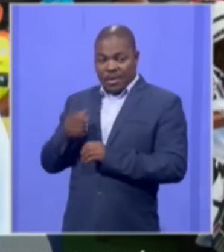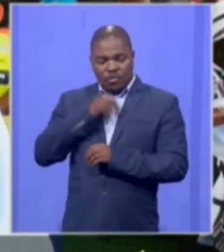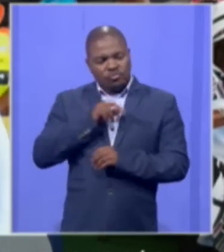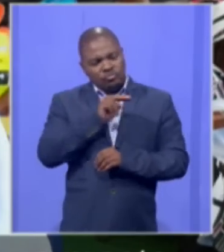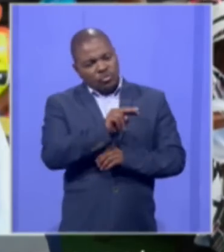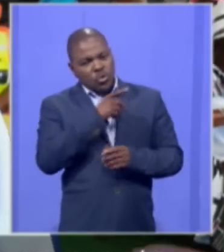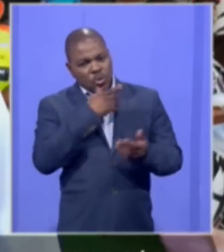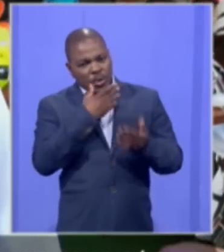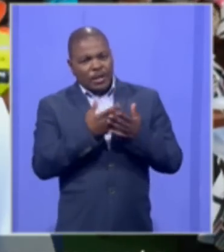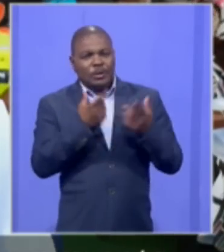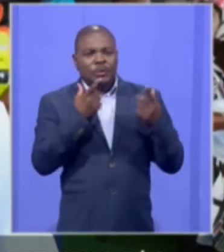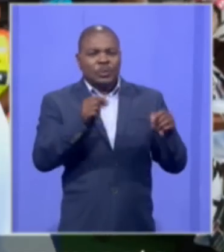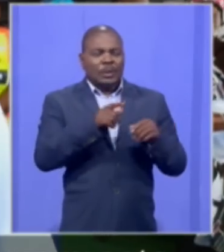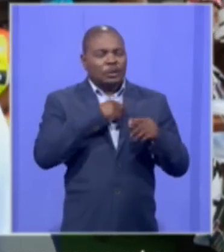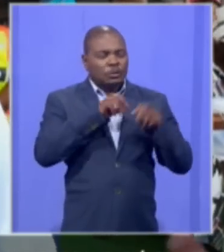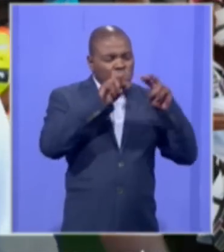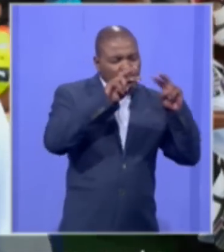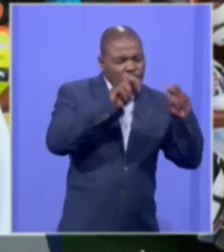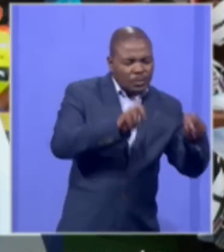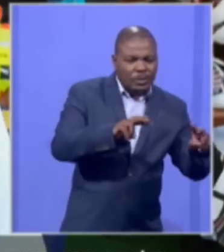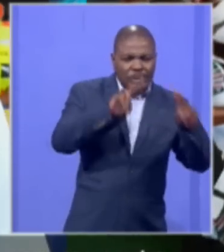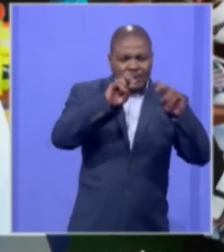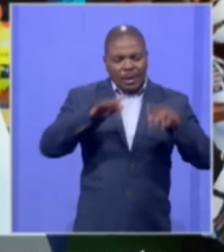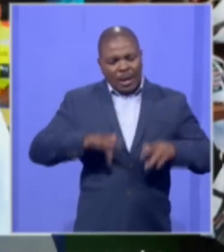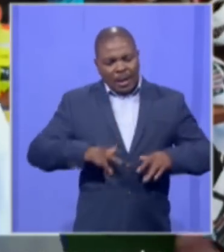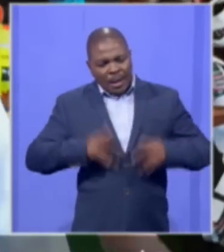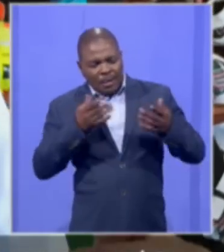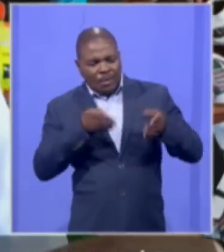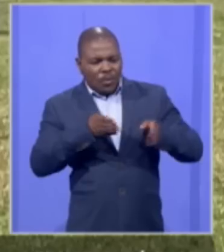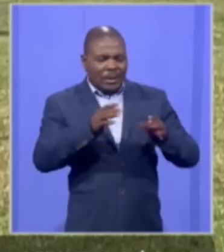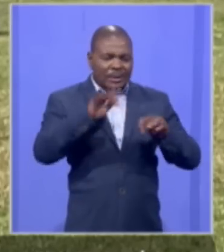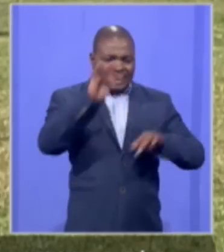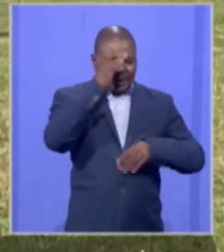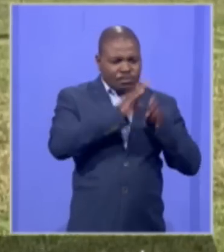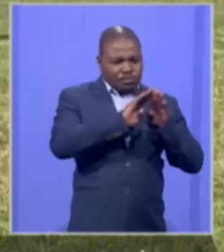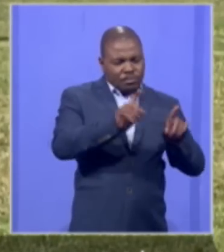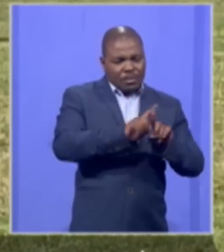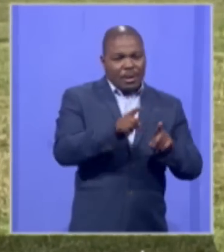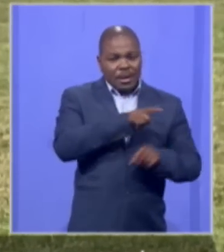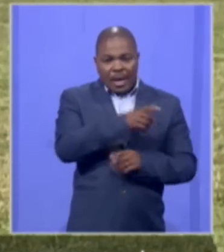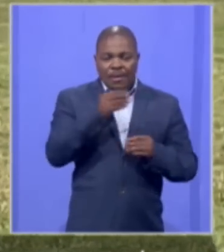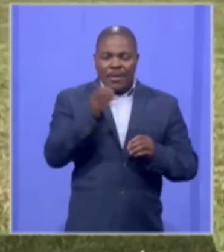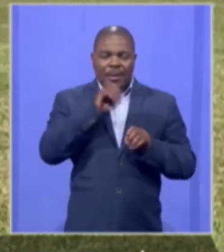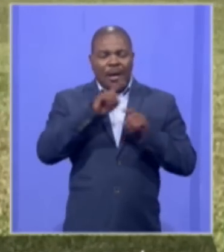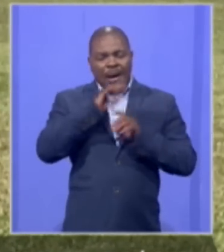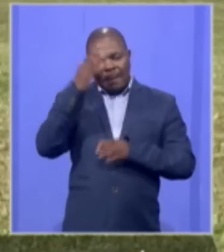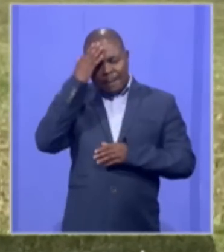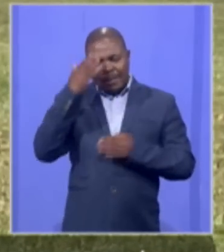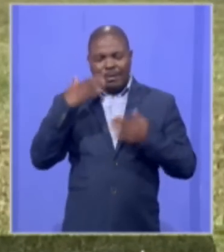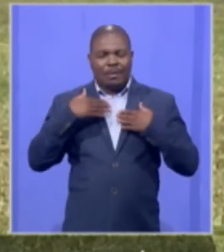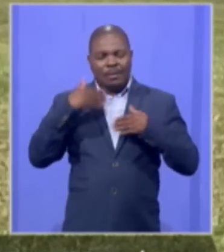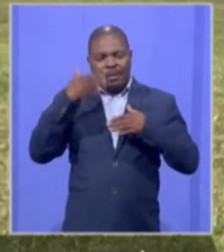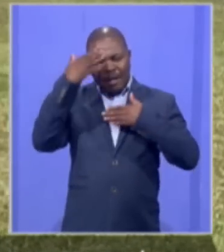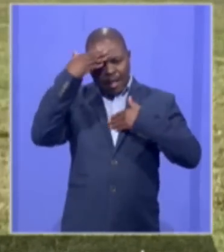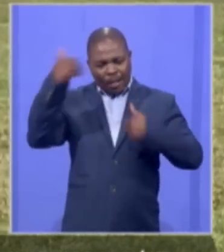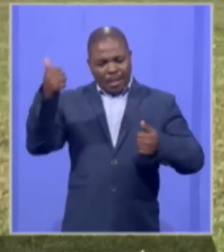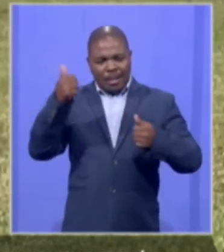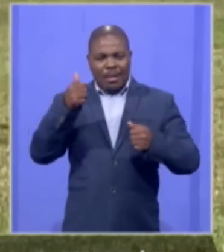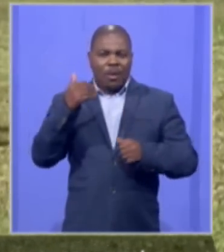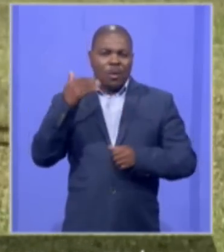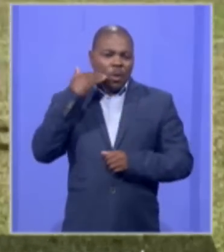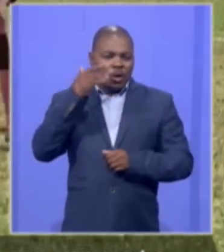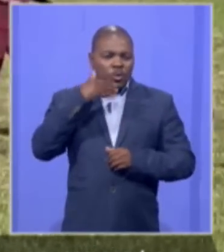and do your examinations, lifestyle diseases, and they don't have mental health as you age. I think starts